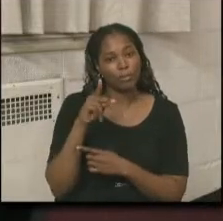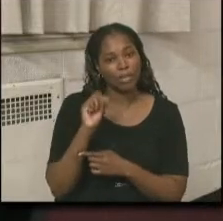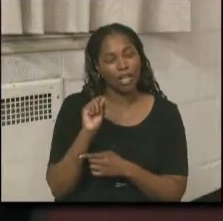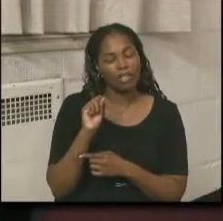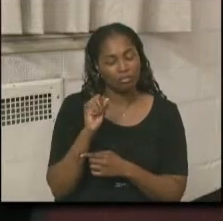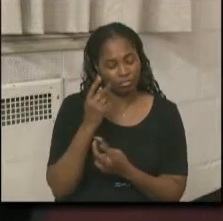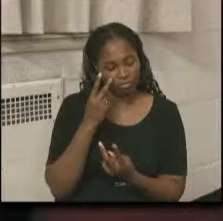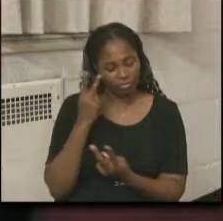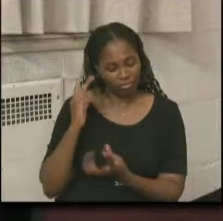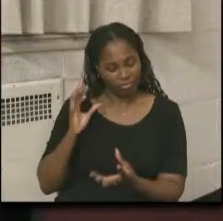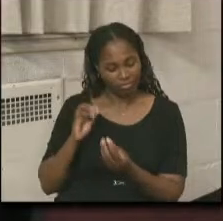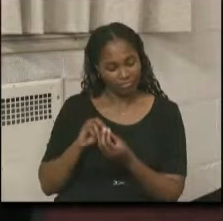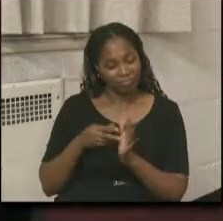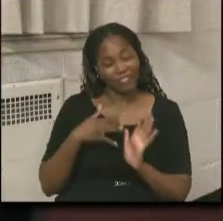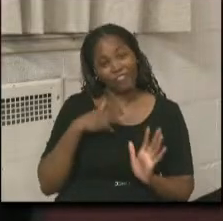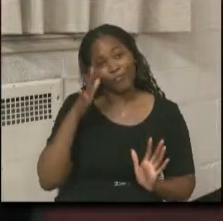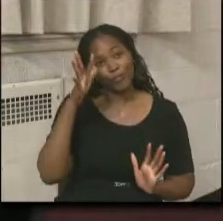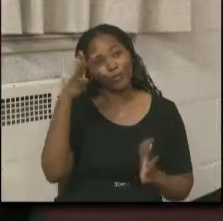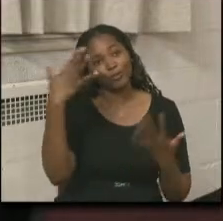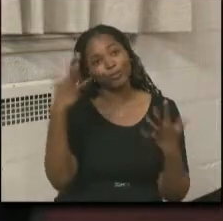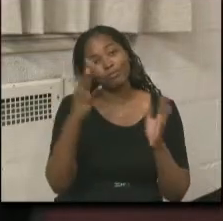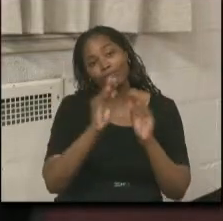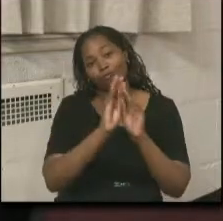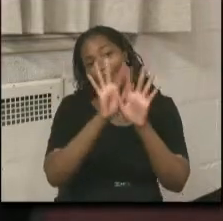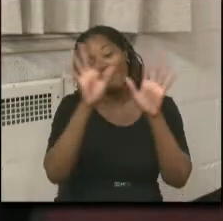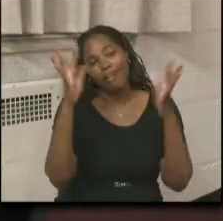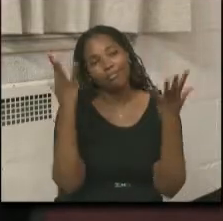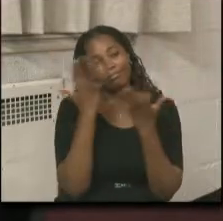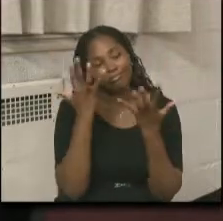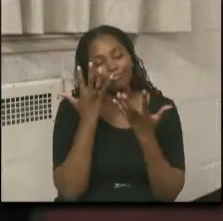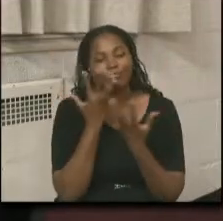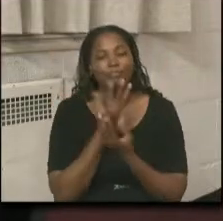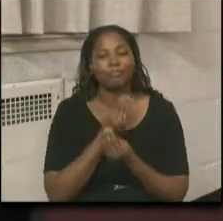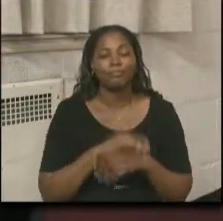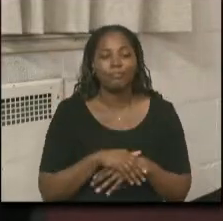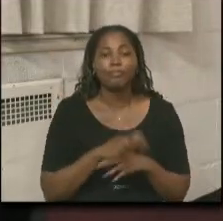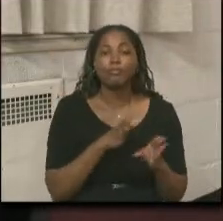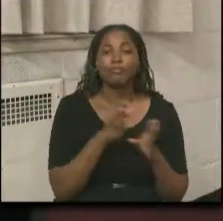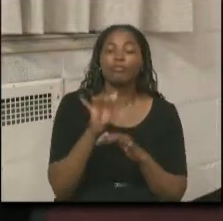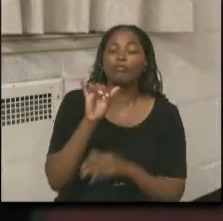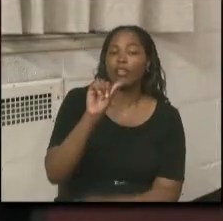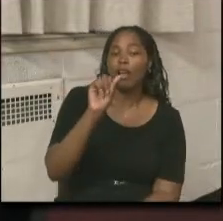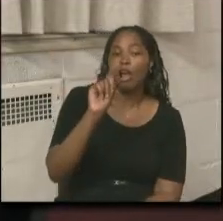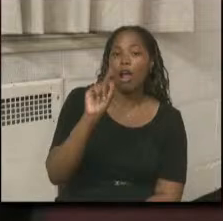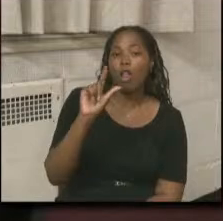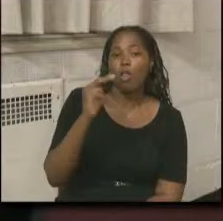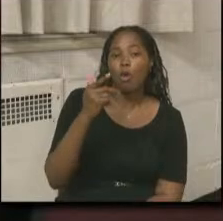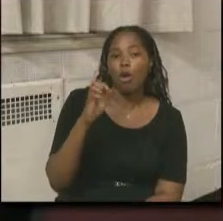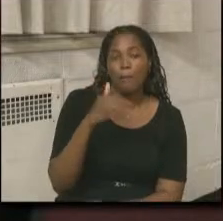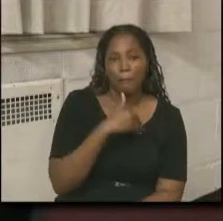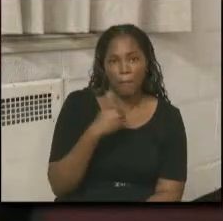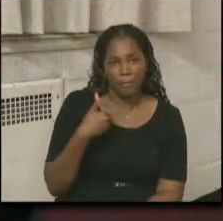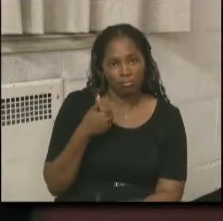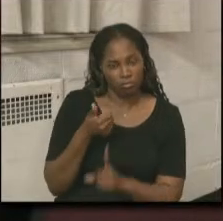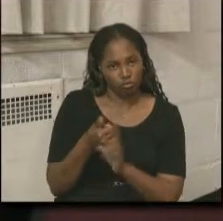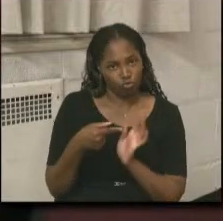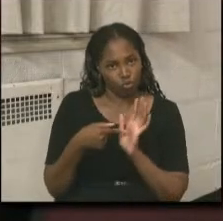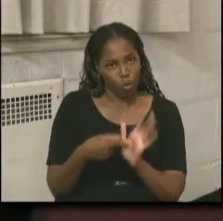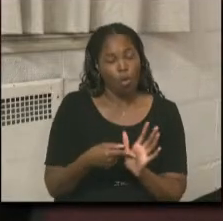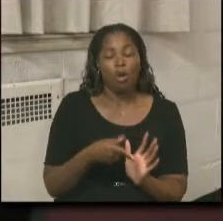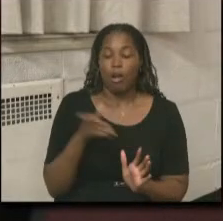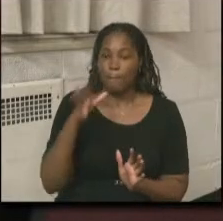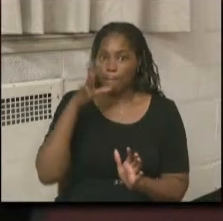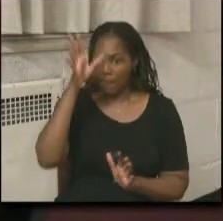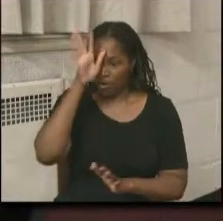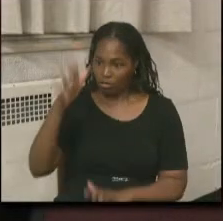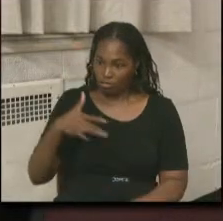bright. To our at-large member, who has shown the importance of having parent perspective on this board.